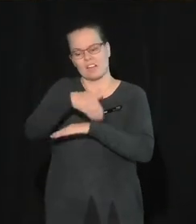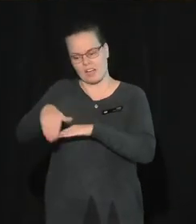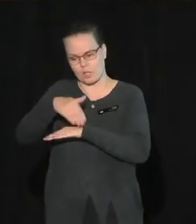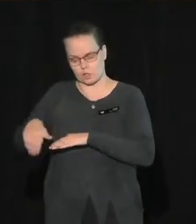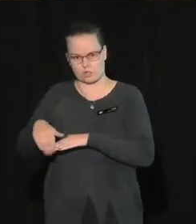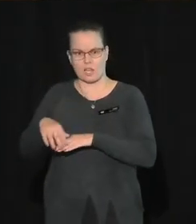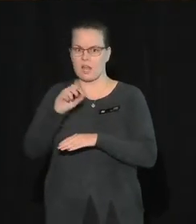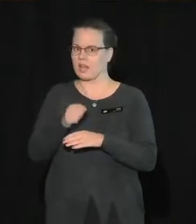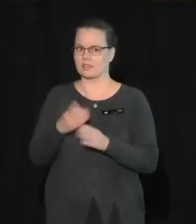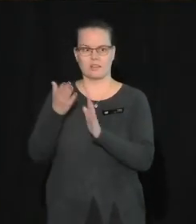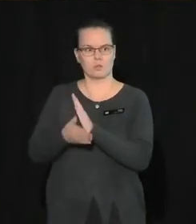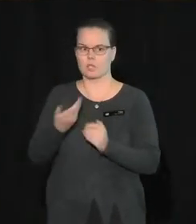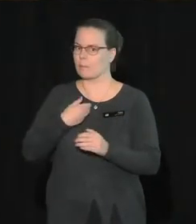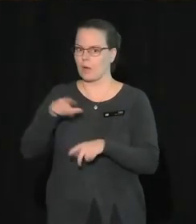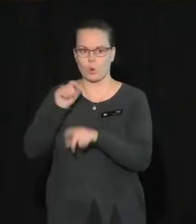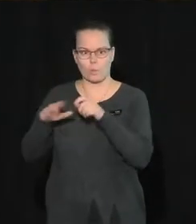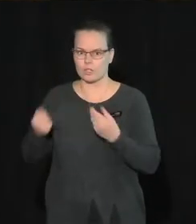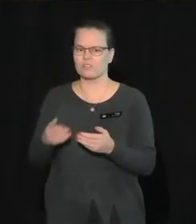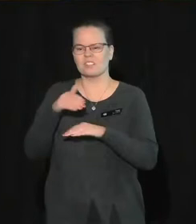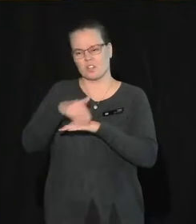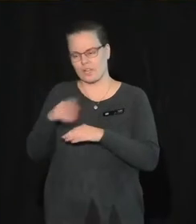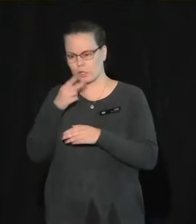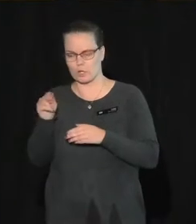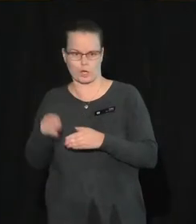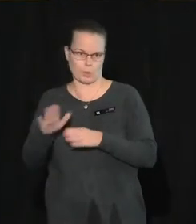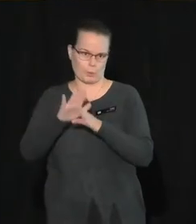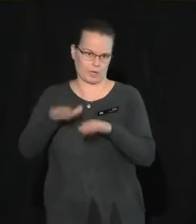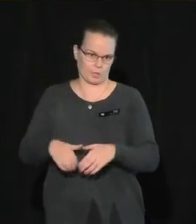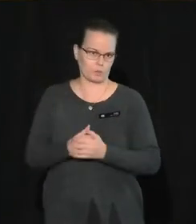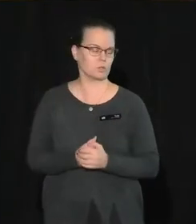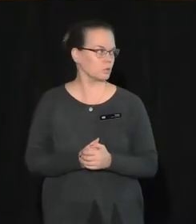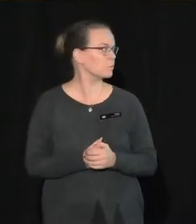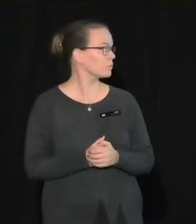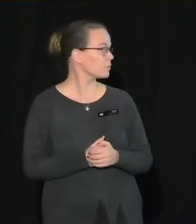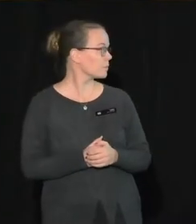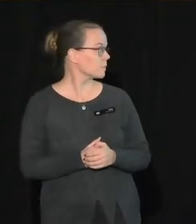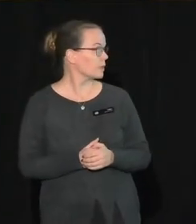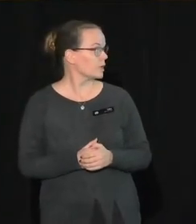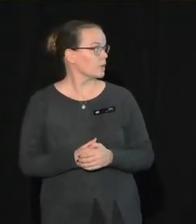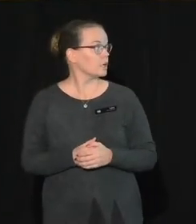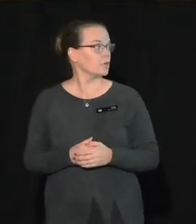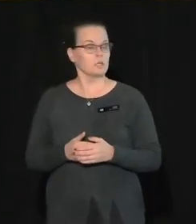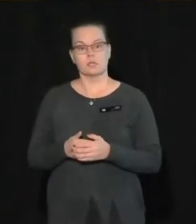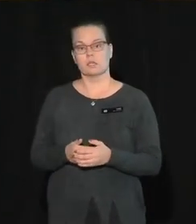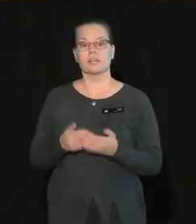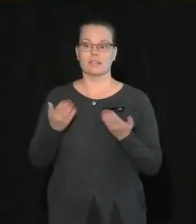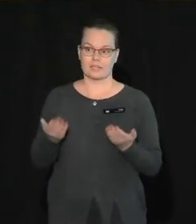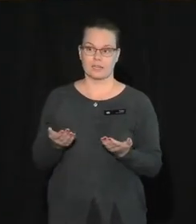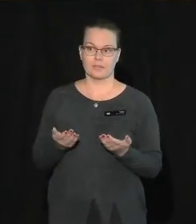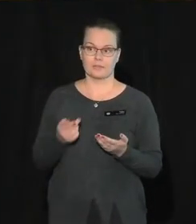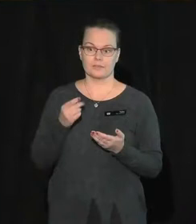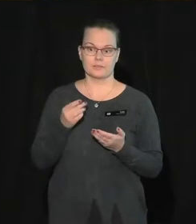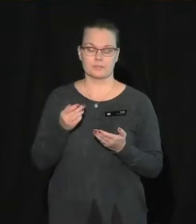very limited provisions. In relation to the level of detail, the legislations of member states is very, very